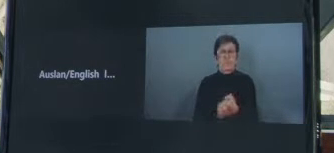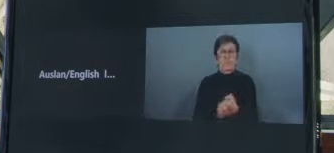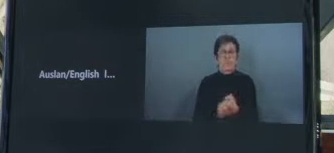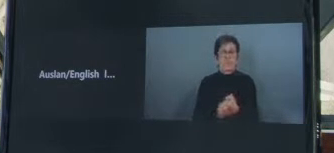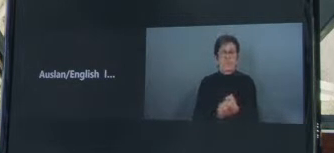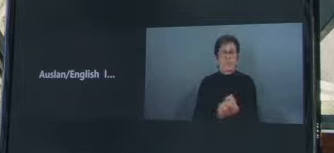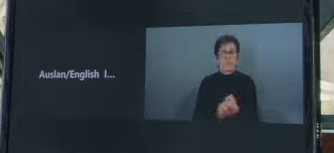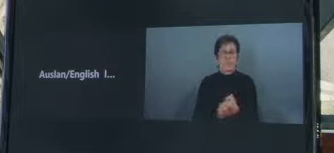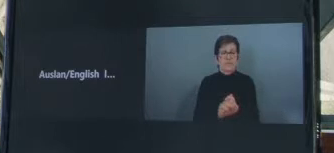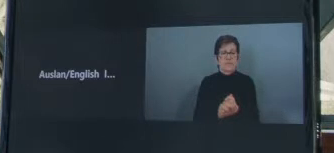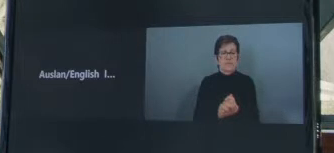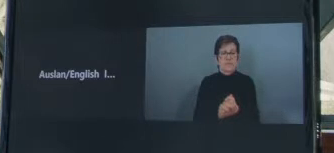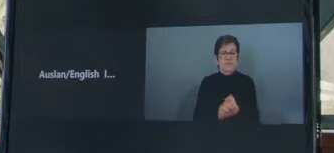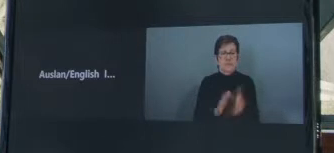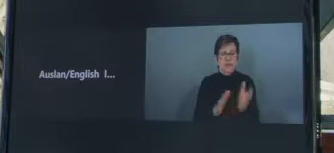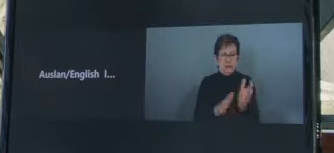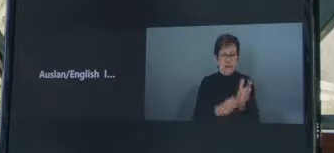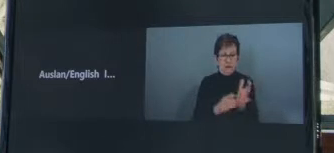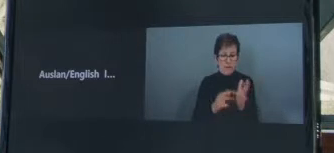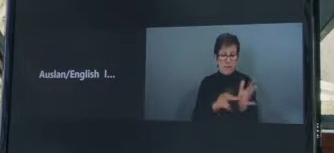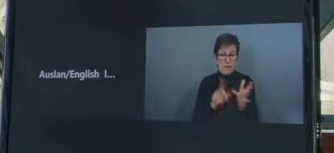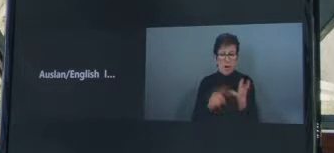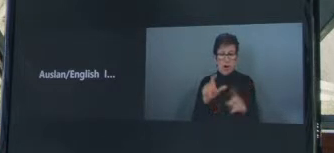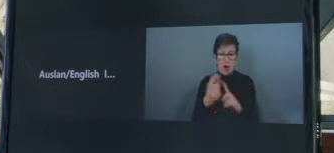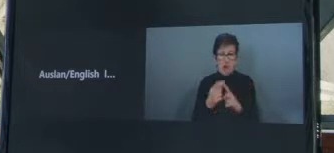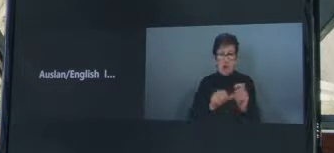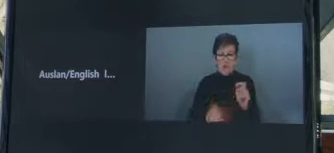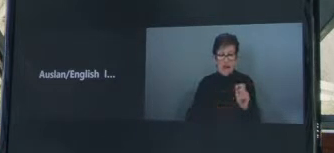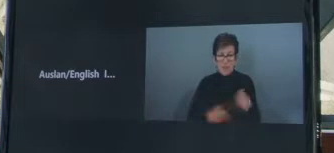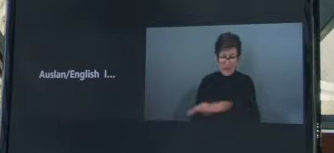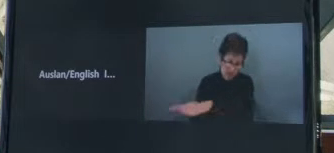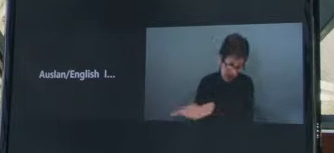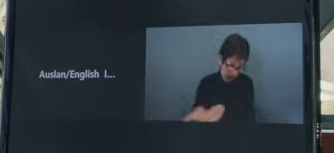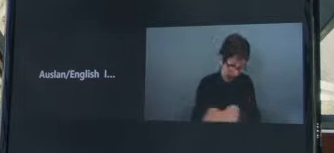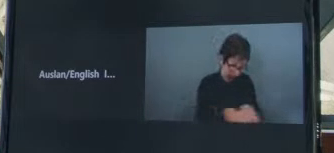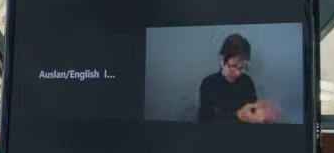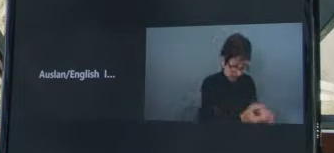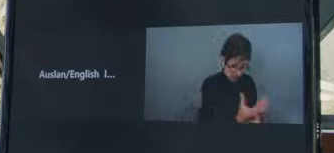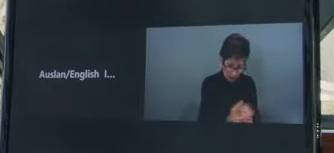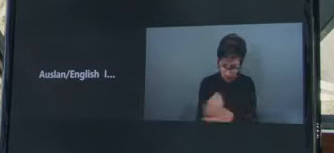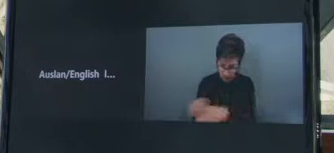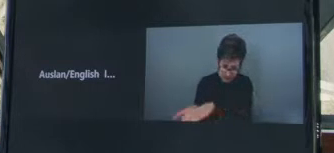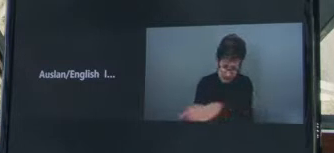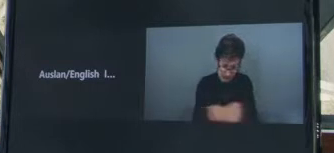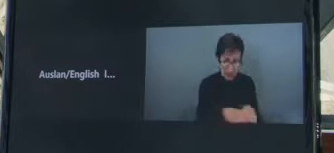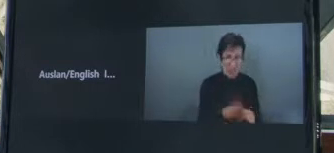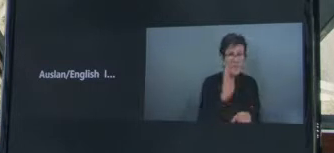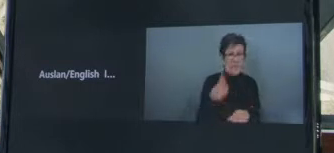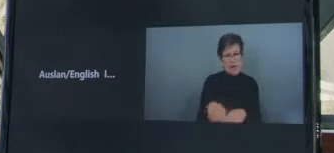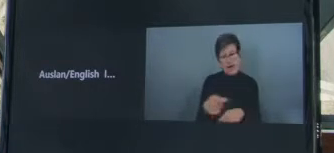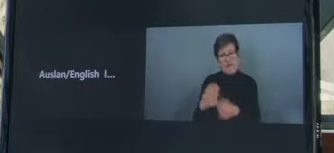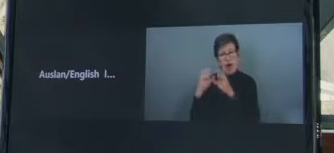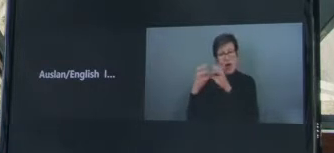of monoculture farming. This is actually the site of a previous coconut farm where I used to actually get